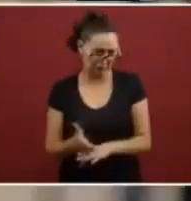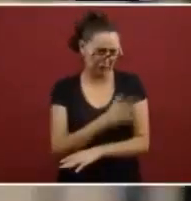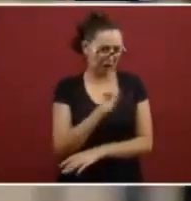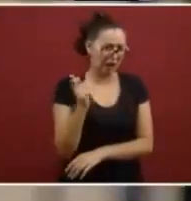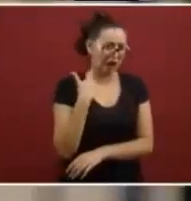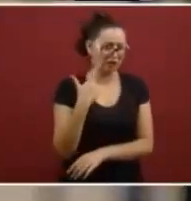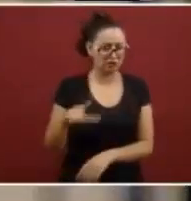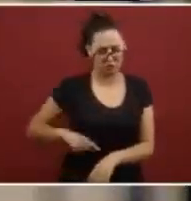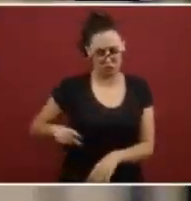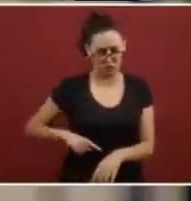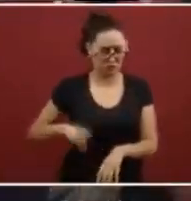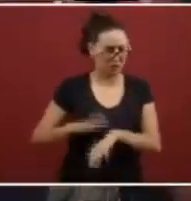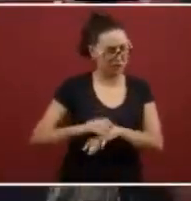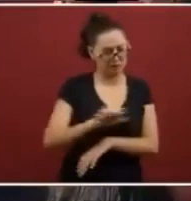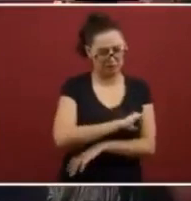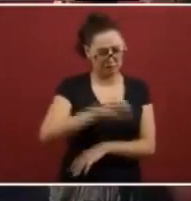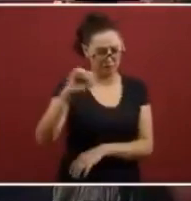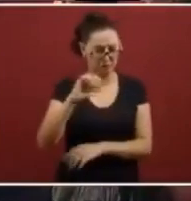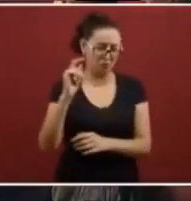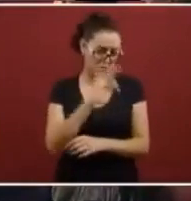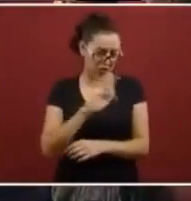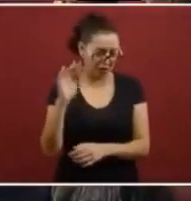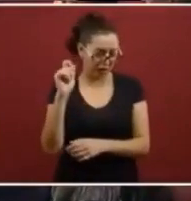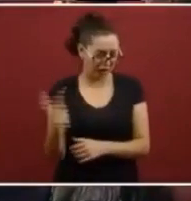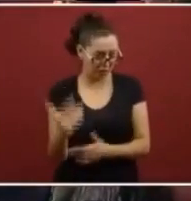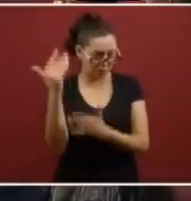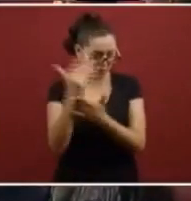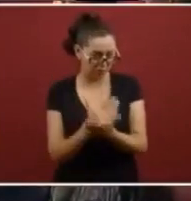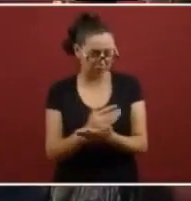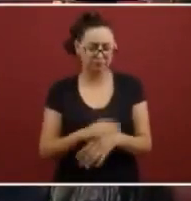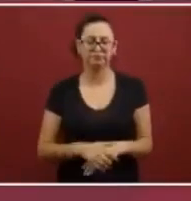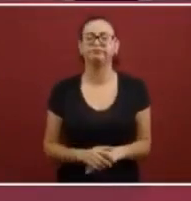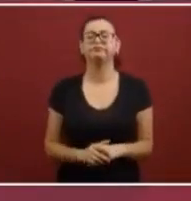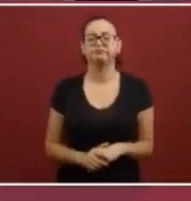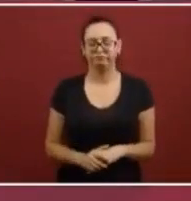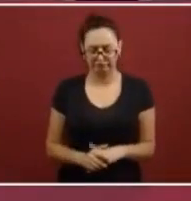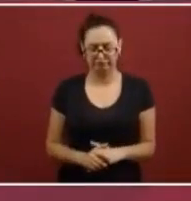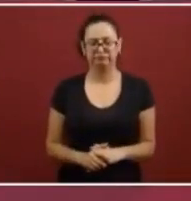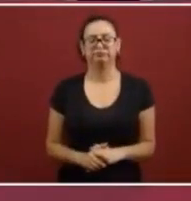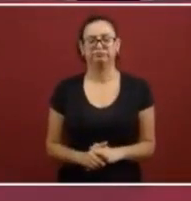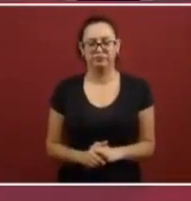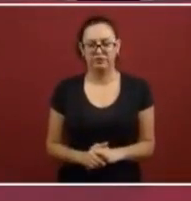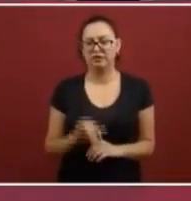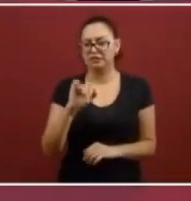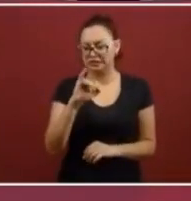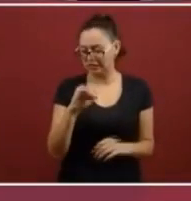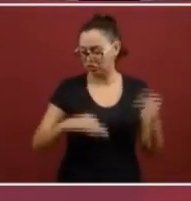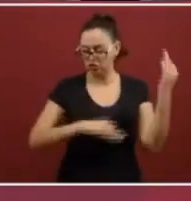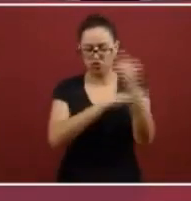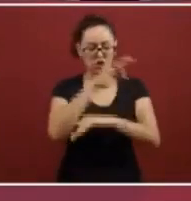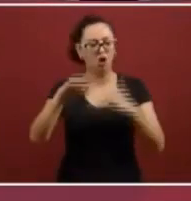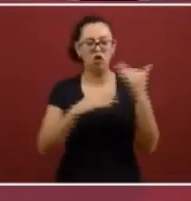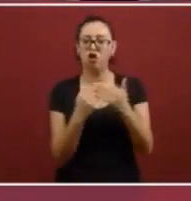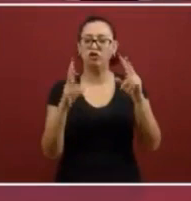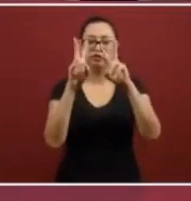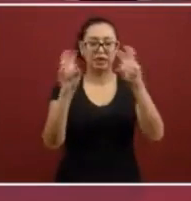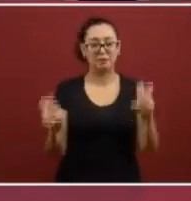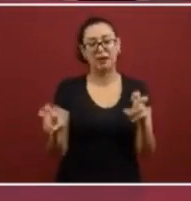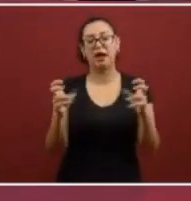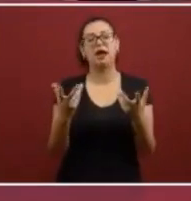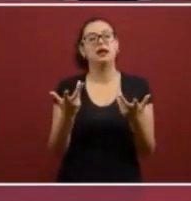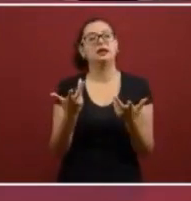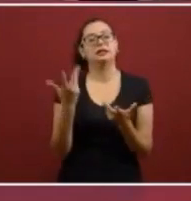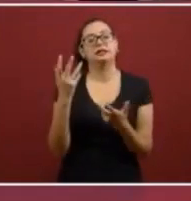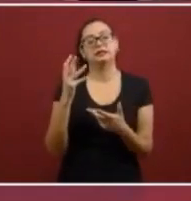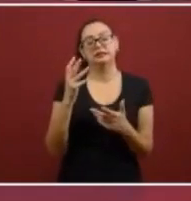arriba. Because Sí, it was vamos a- doubled and raised so high that revisar it's. todo lo que tiene que ver con tarifas. So they're going to Pero be lo